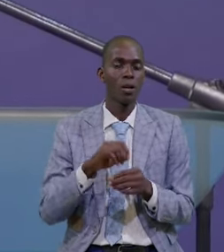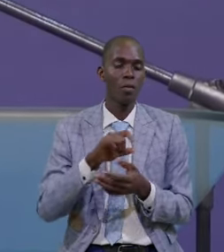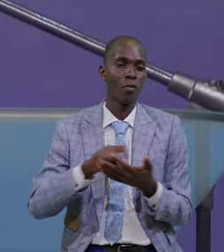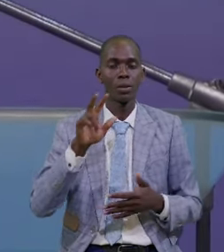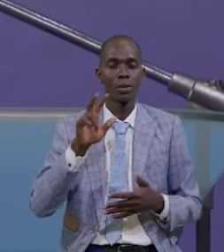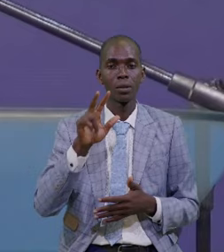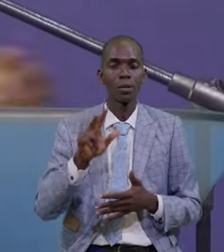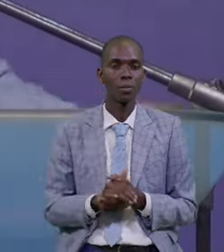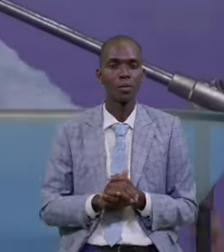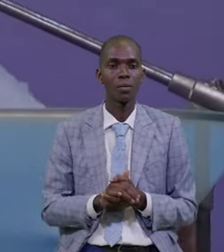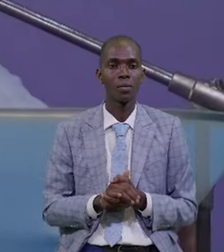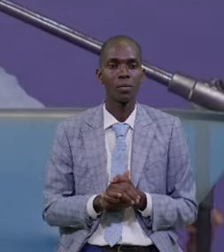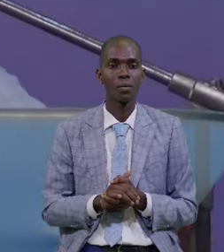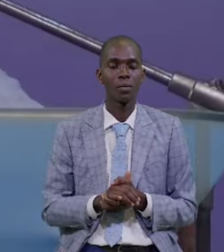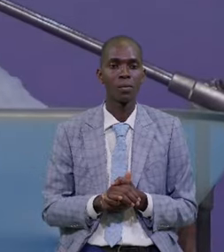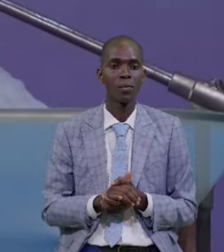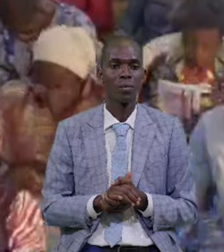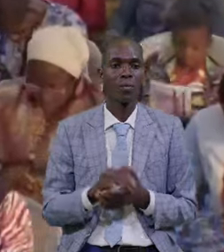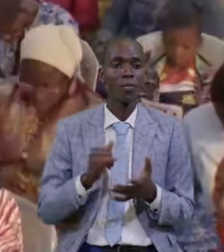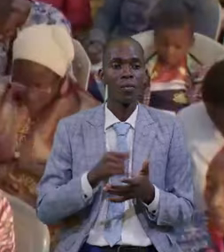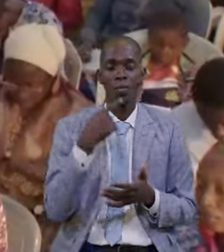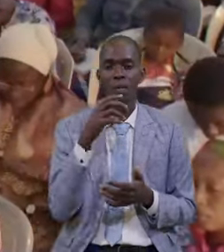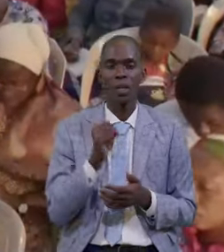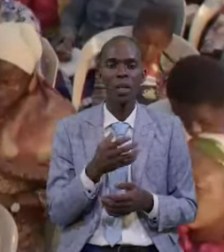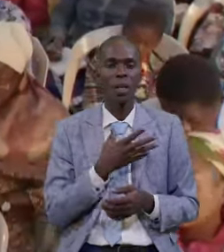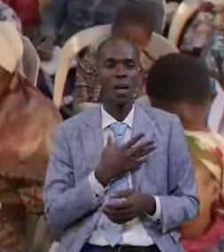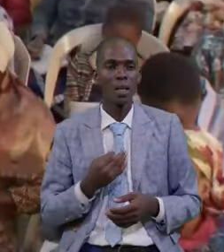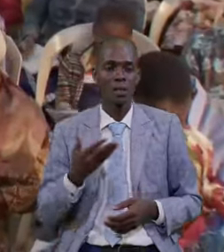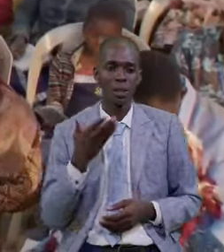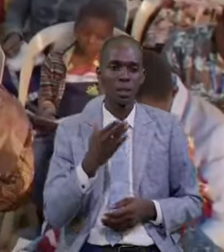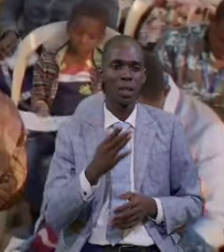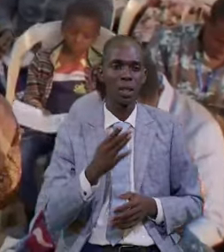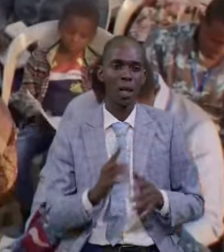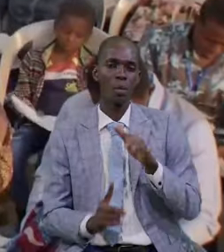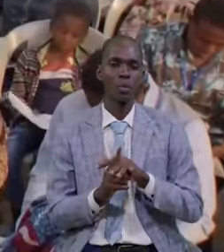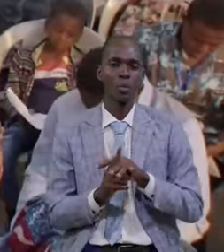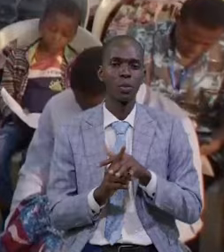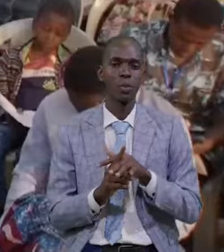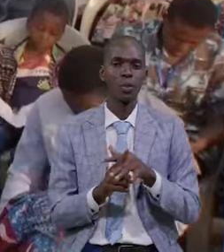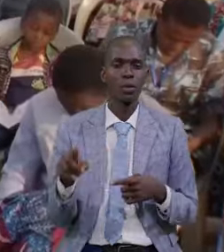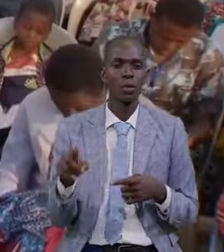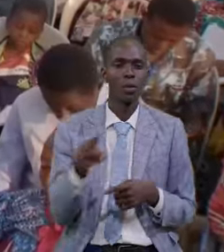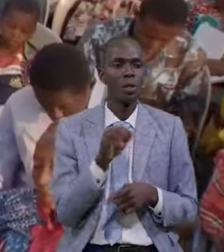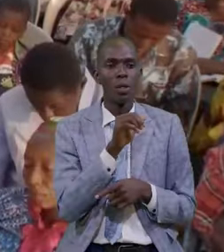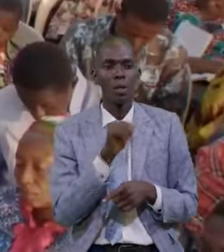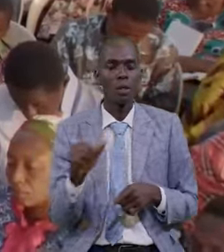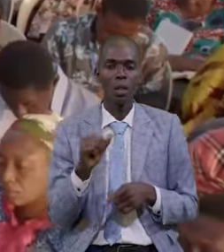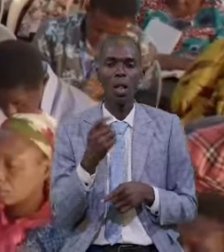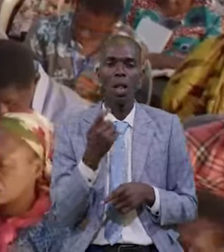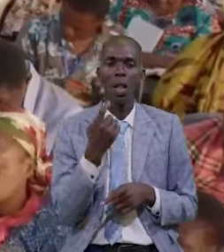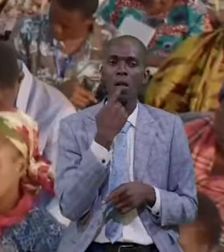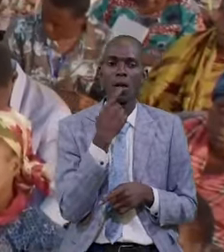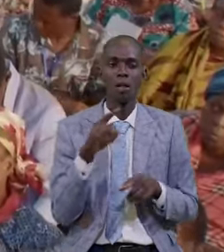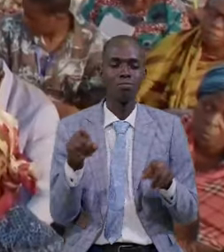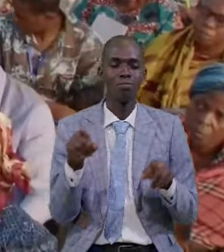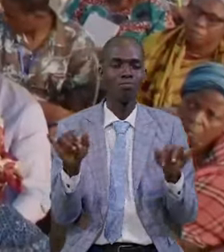verse 3, it says, and there appeared unto them cloven tongues like as of